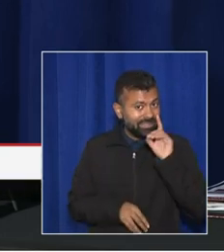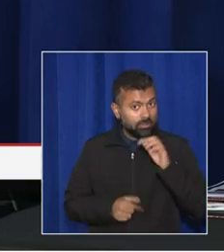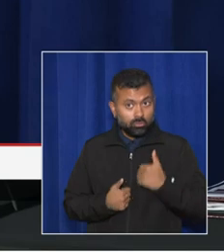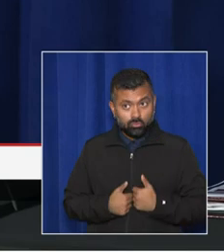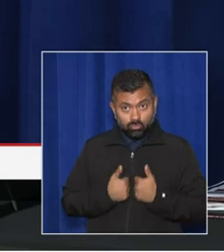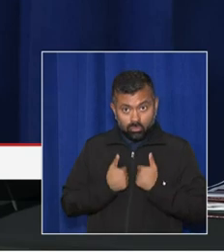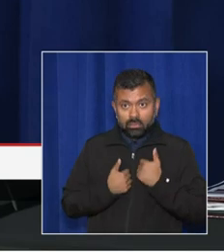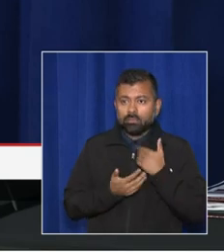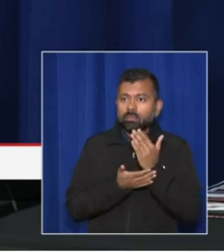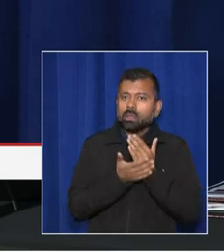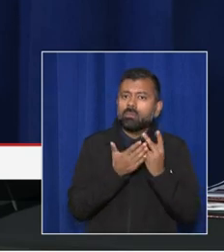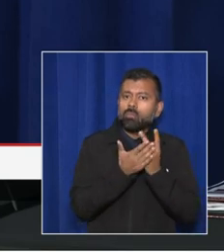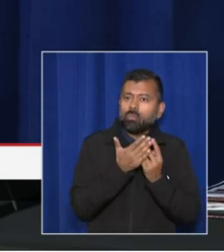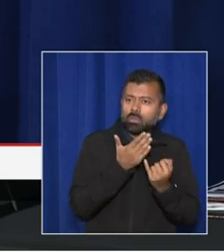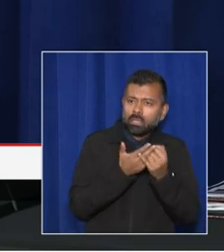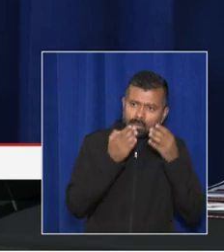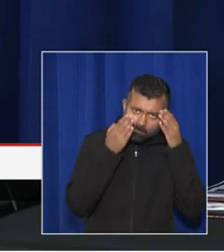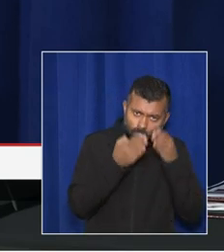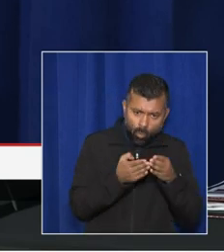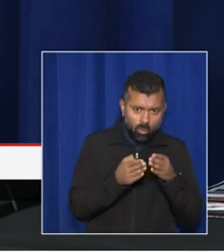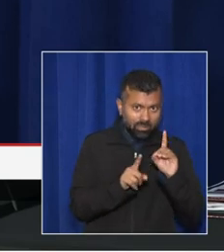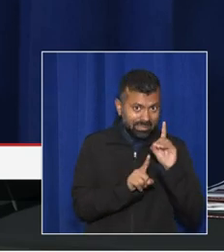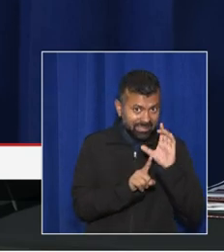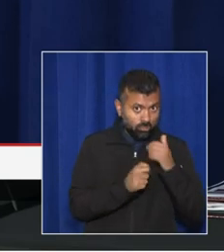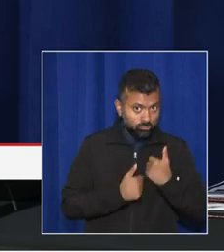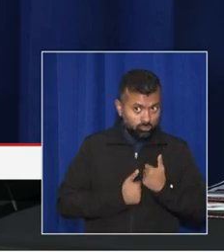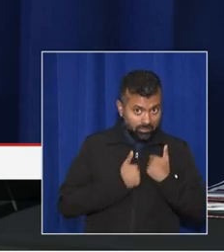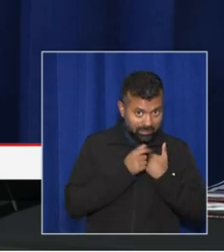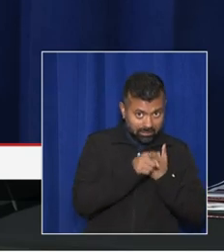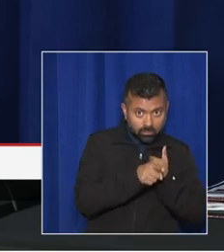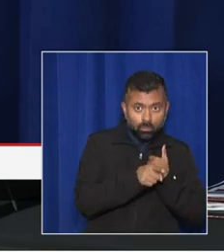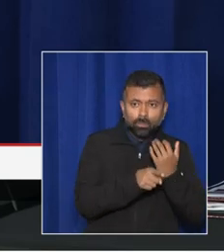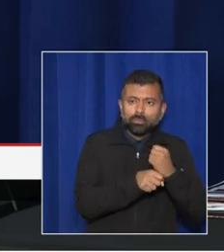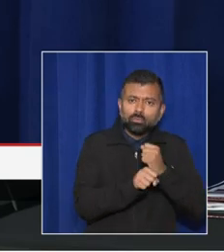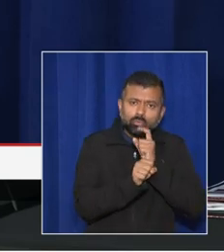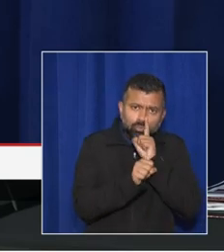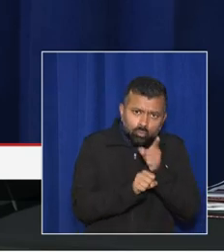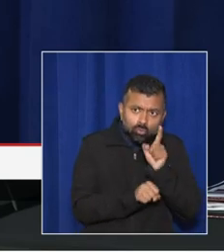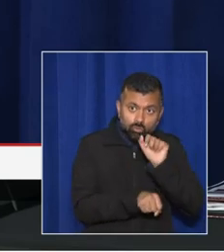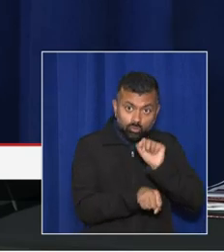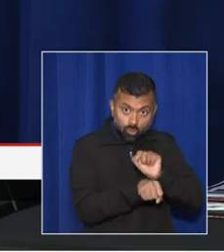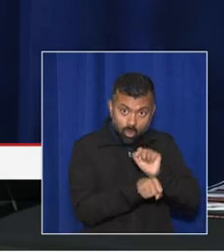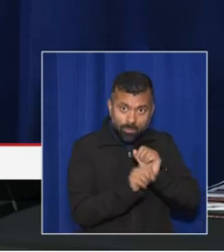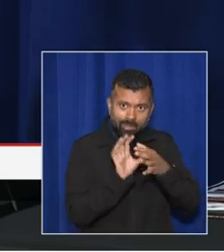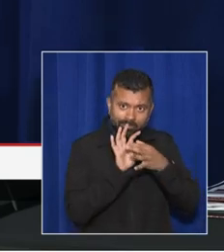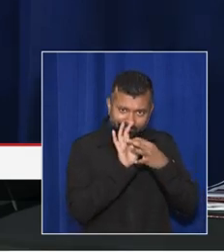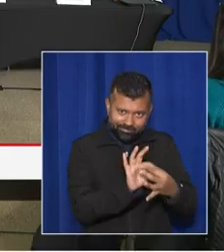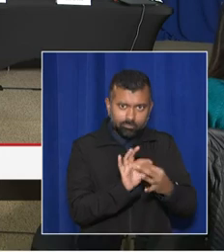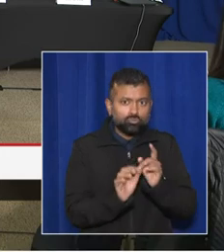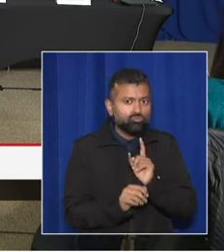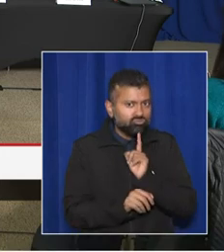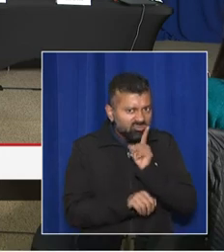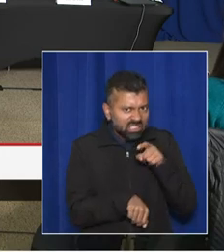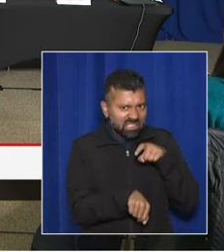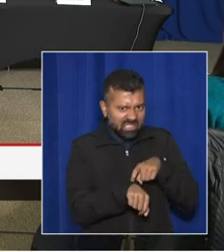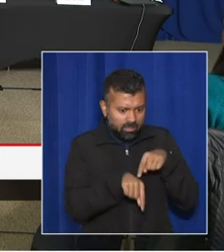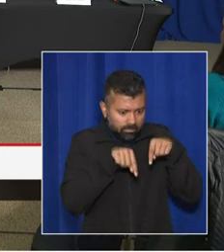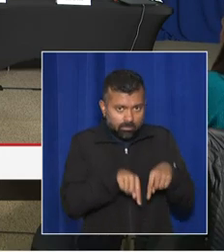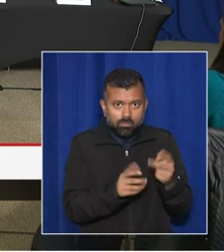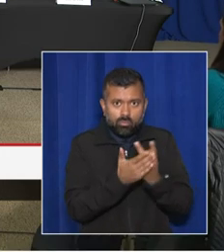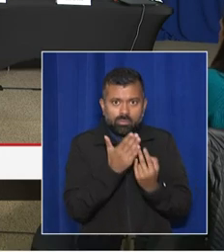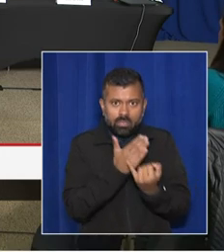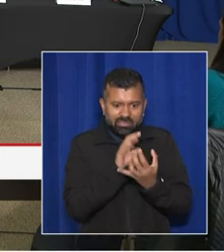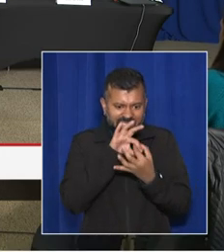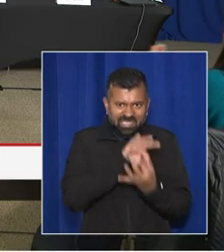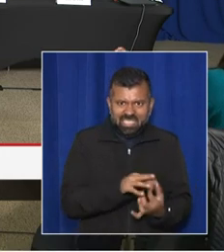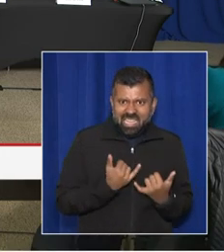to make sure that jobs are connected to real-time projects that are ongoing now, Mayor. And this may also be an opportunity while